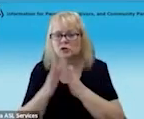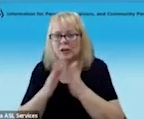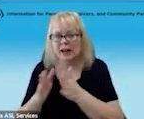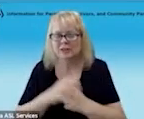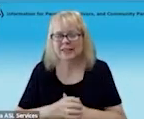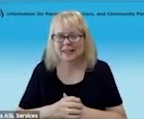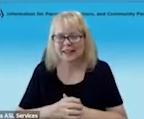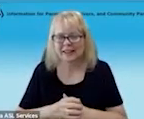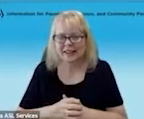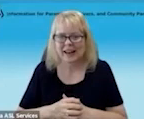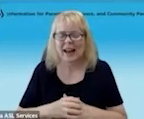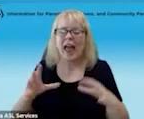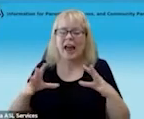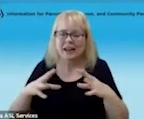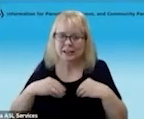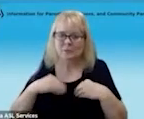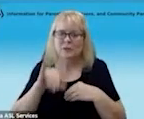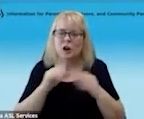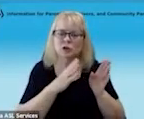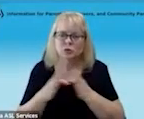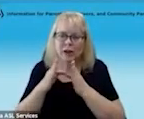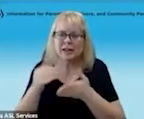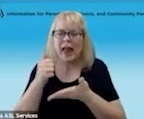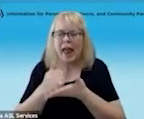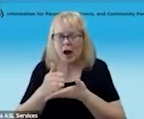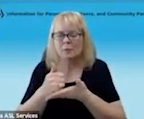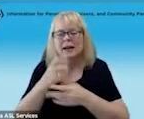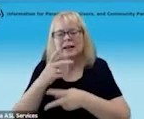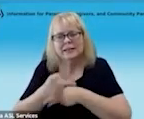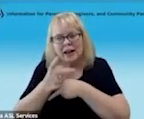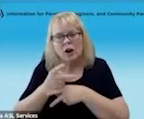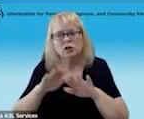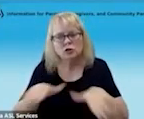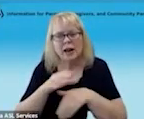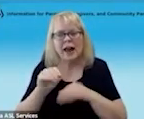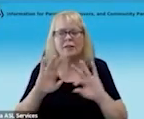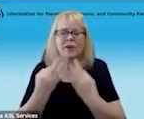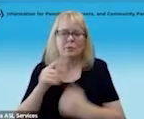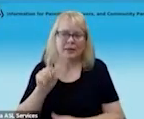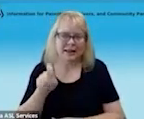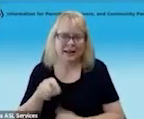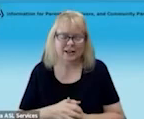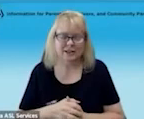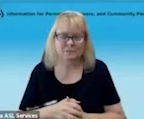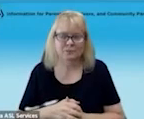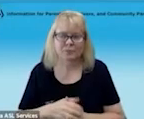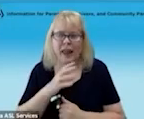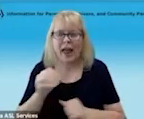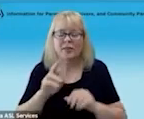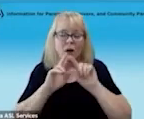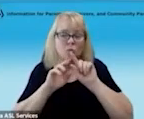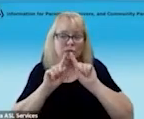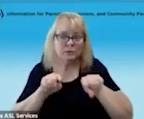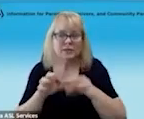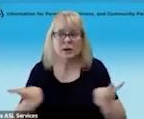ability to recognize and understand the role culture plays in healthcare and adapt to care as strategies and